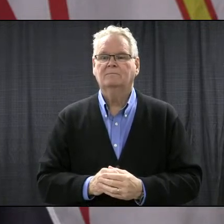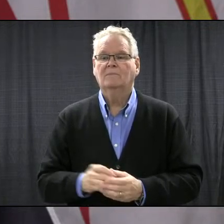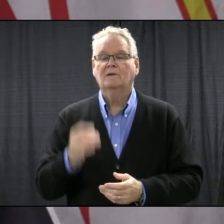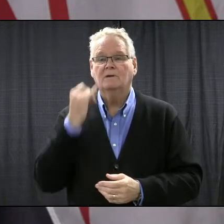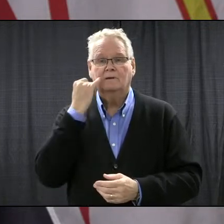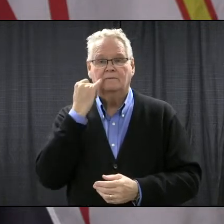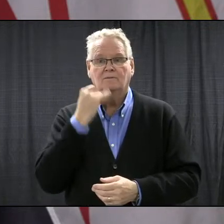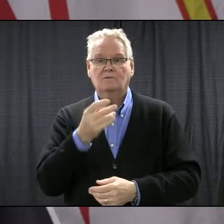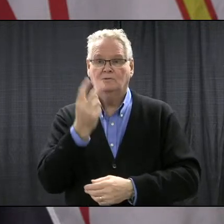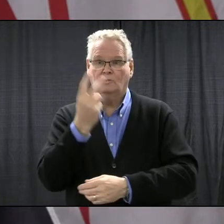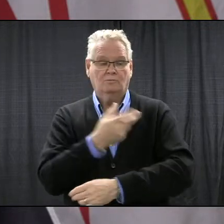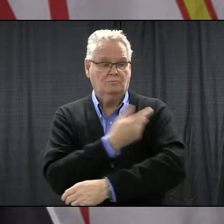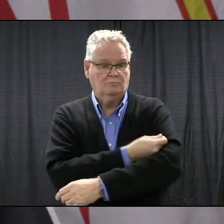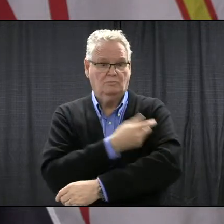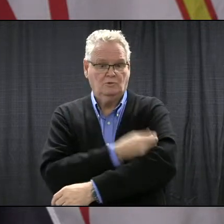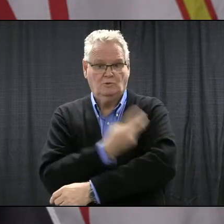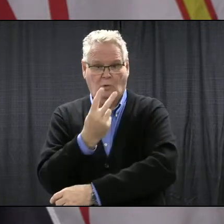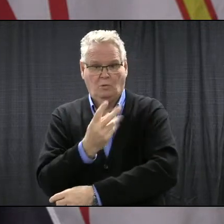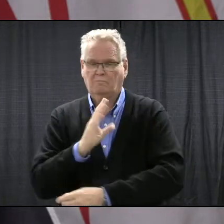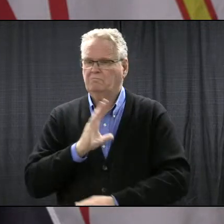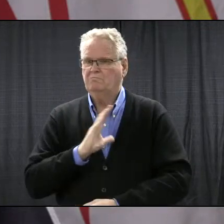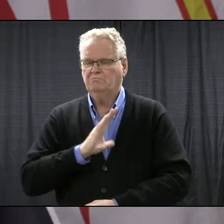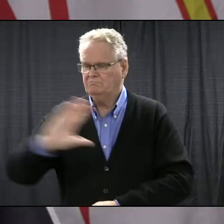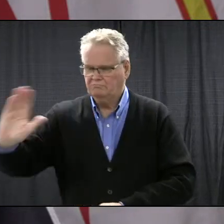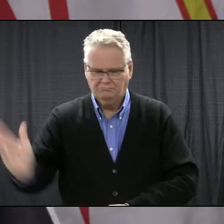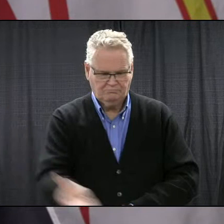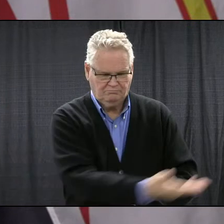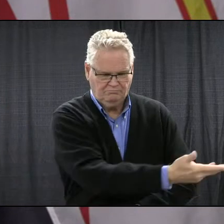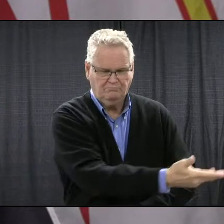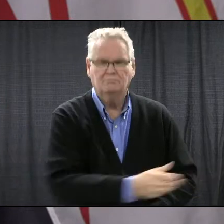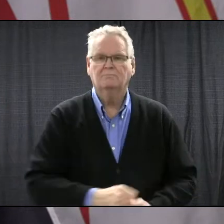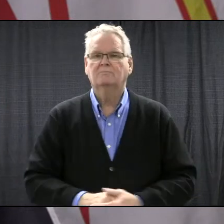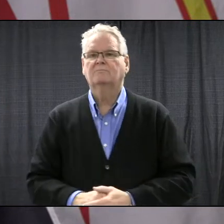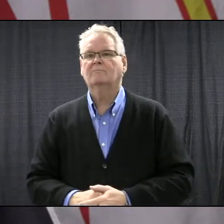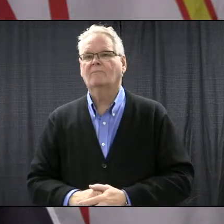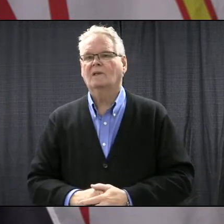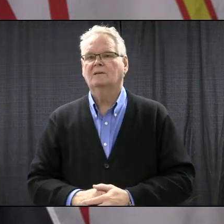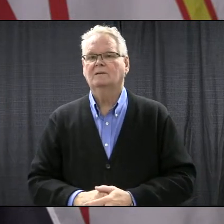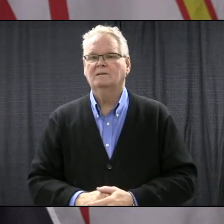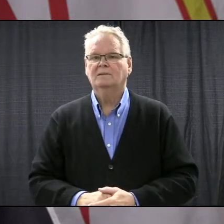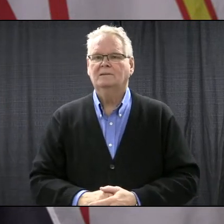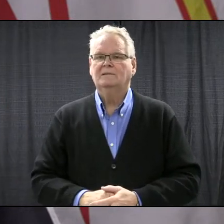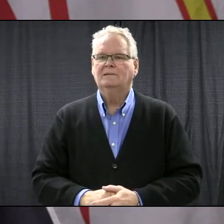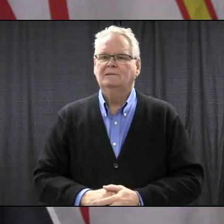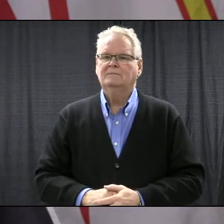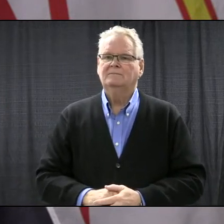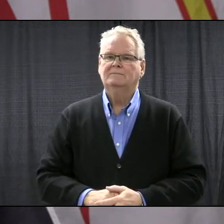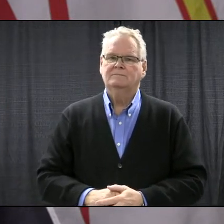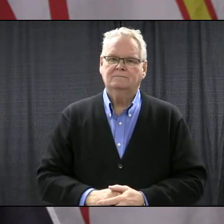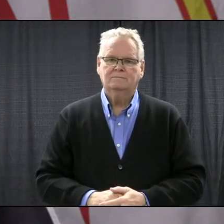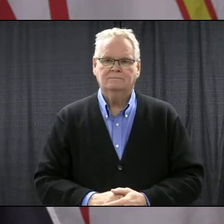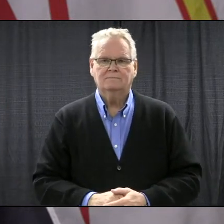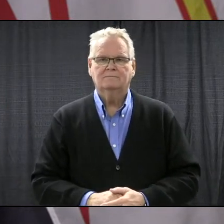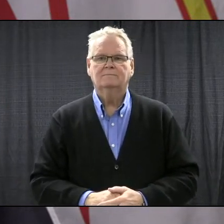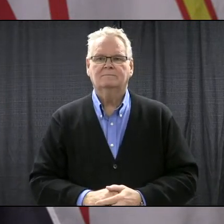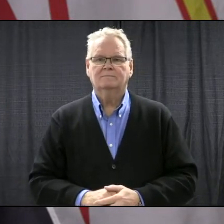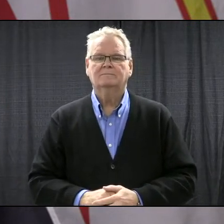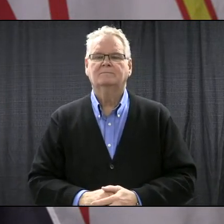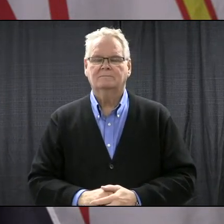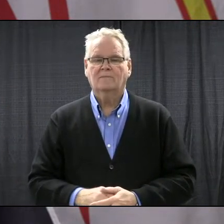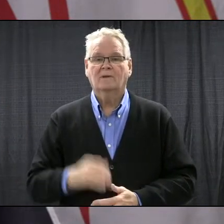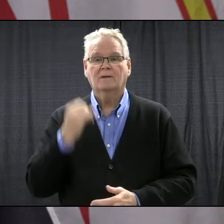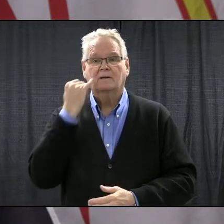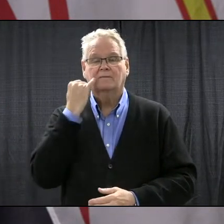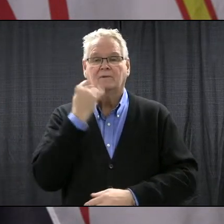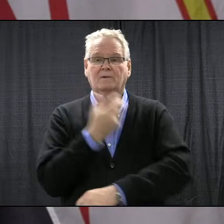test. We ask travelers to complete the form in advance of their arrival and not to wait until they reach their point of entry. Due